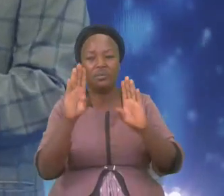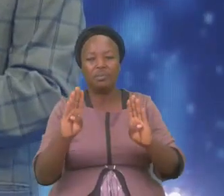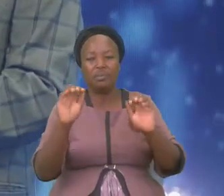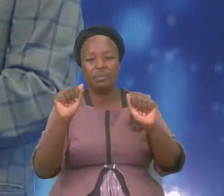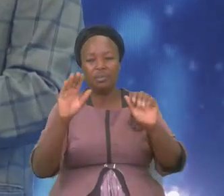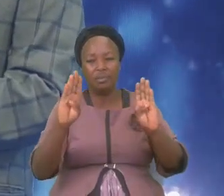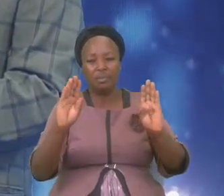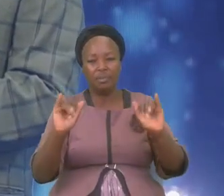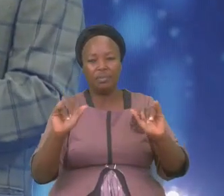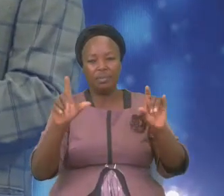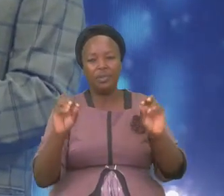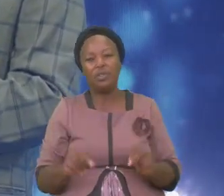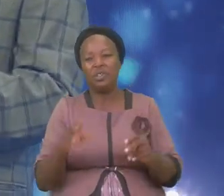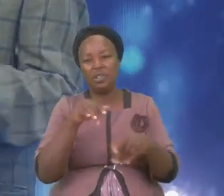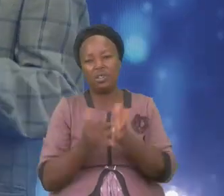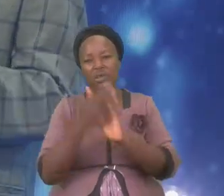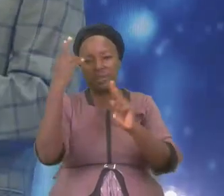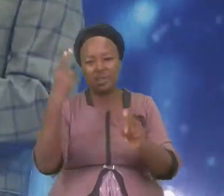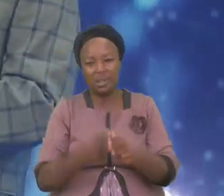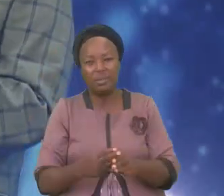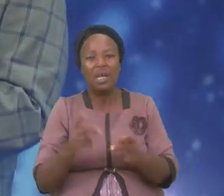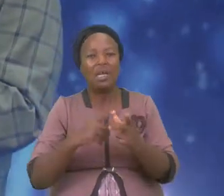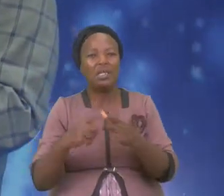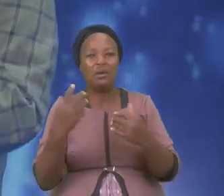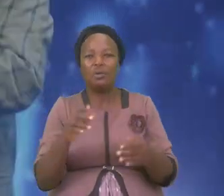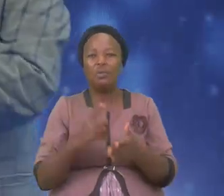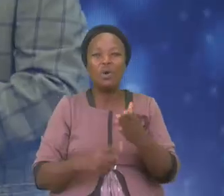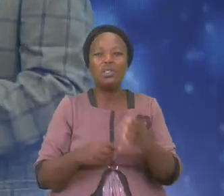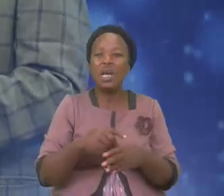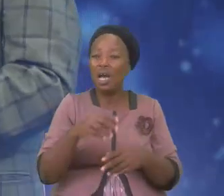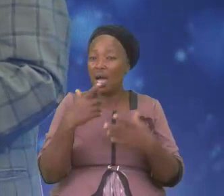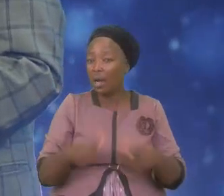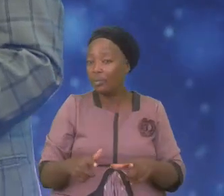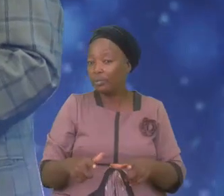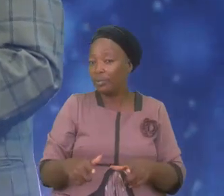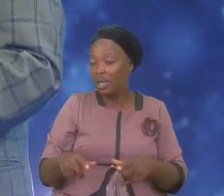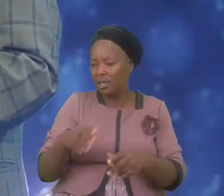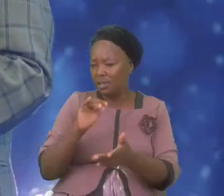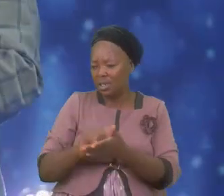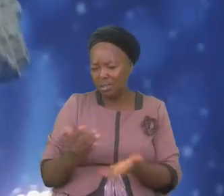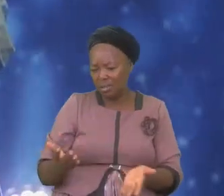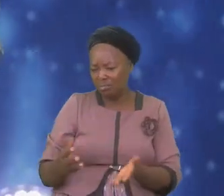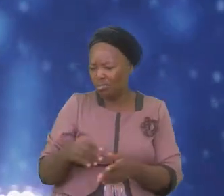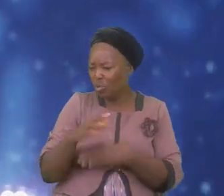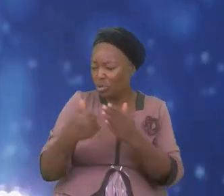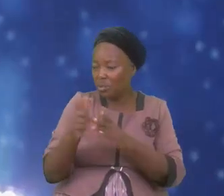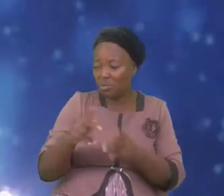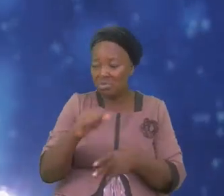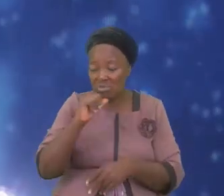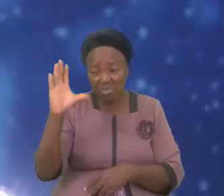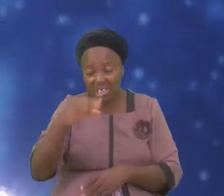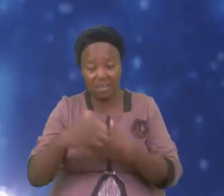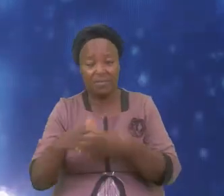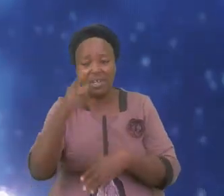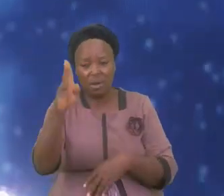that did understand, that did seek God. And then in verse 3 it says, every